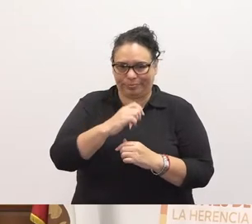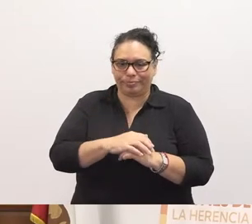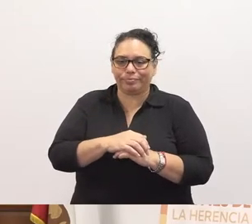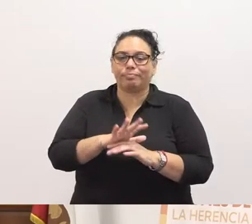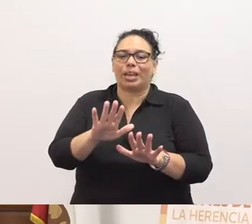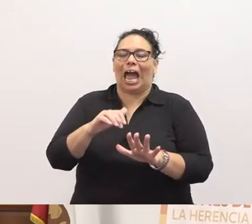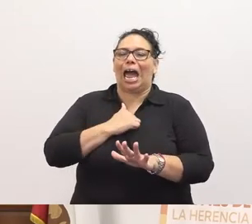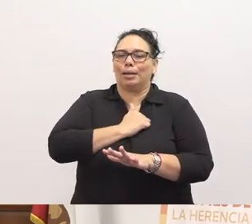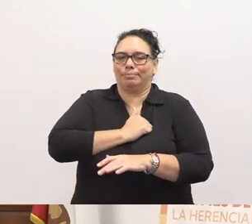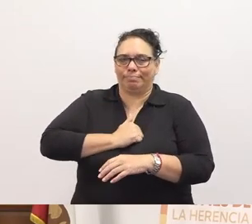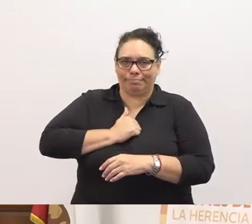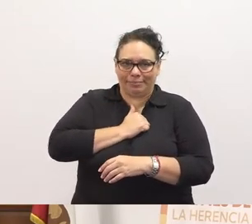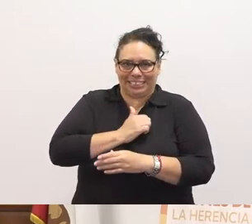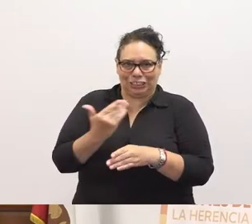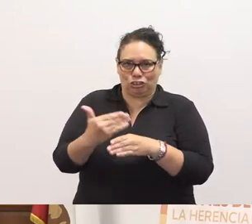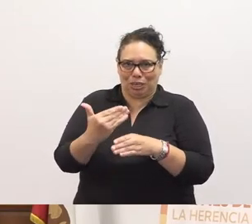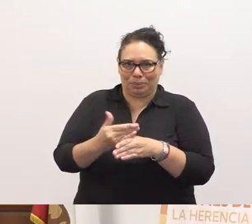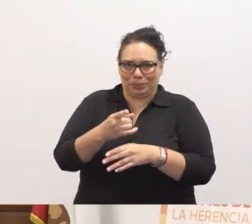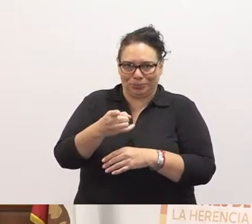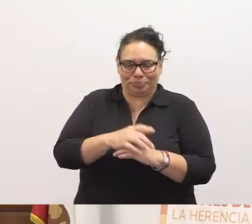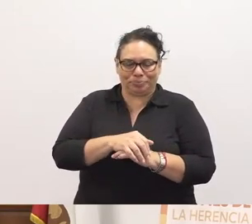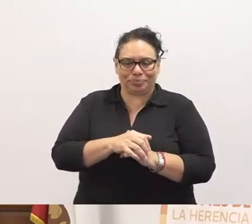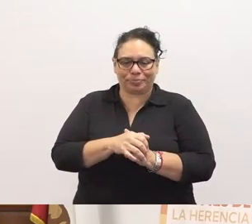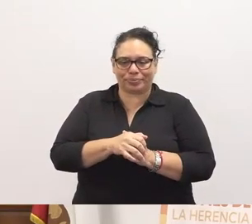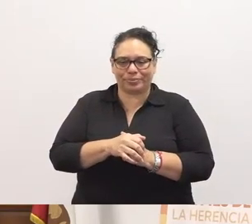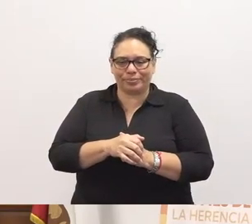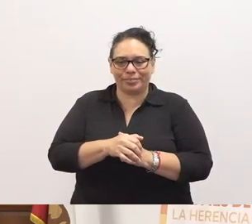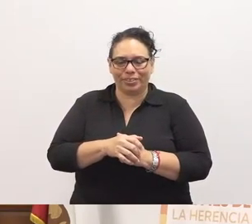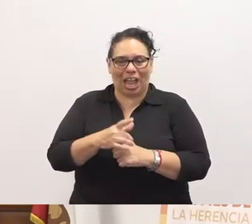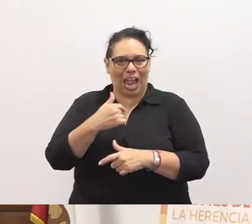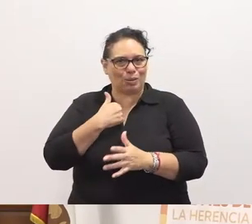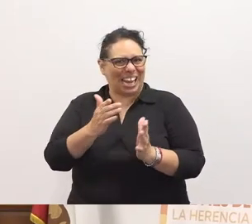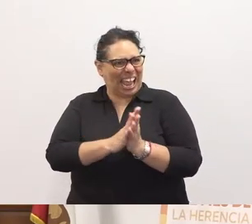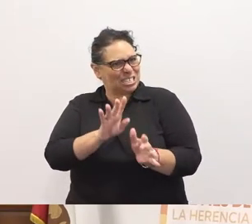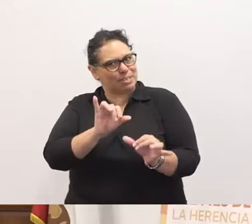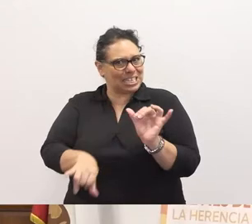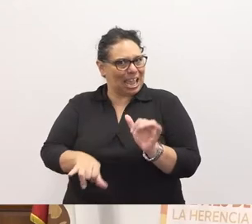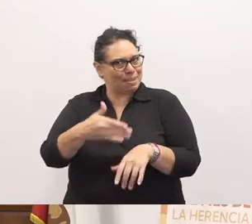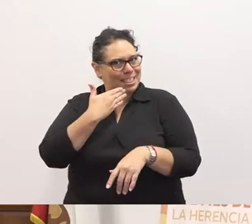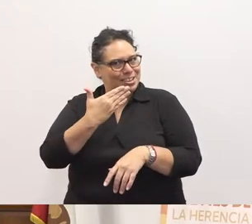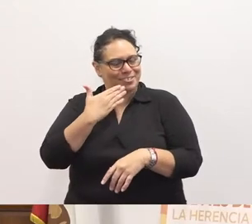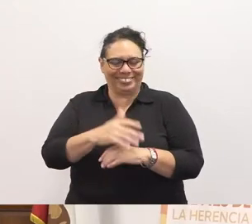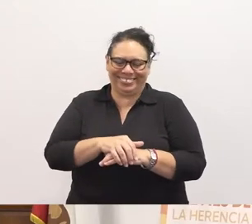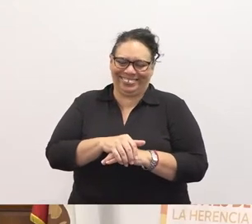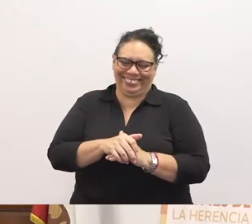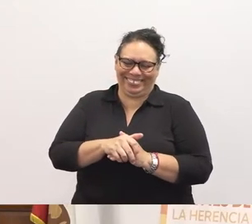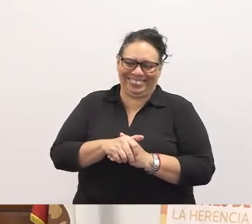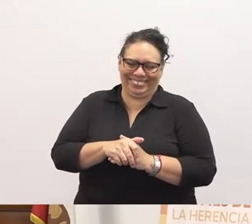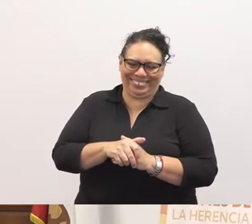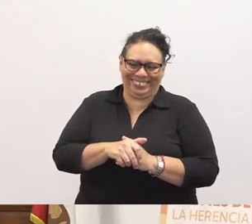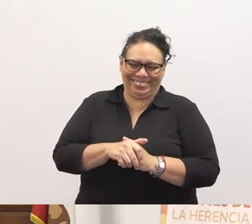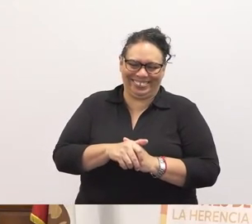So I'm sorry for interrupting. See, I was going to ask him to stay, but thank you.